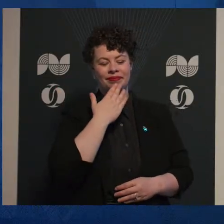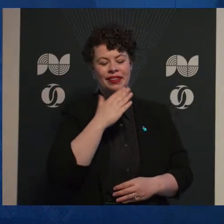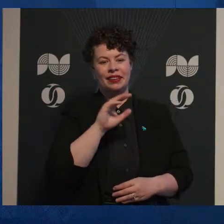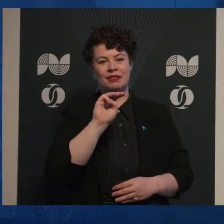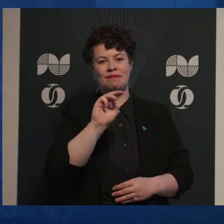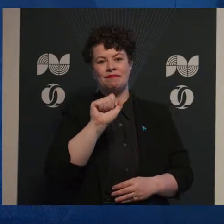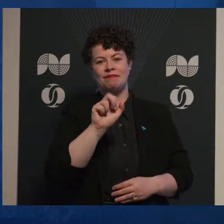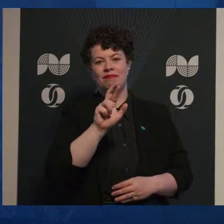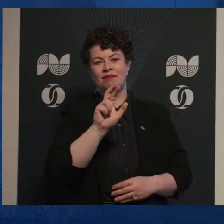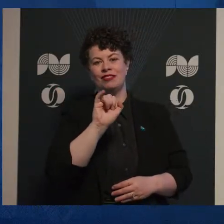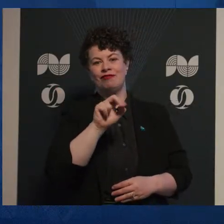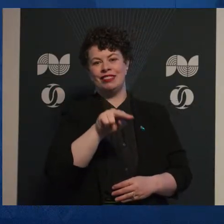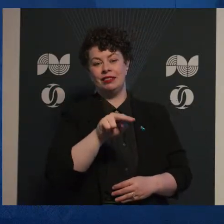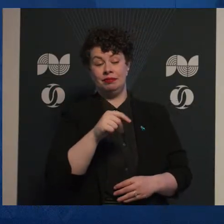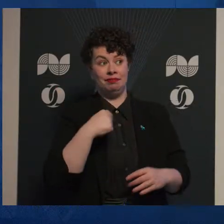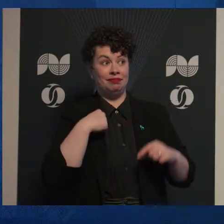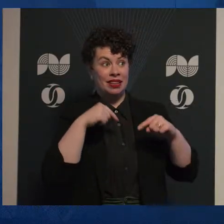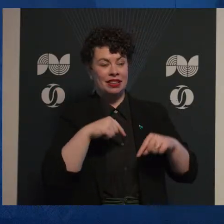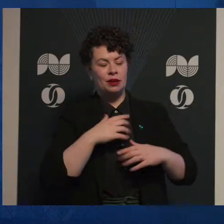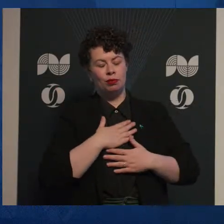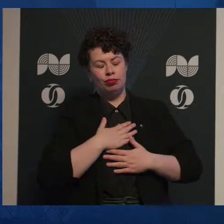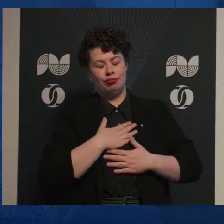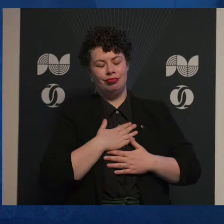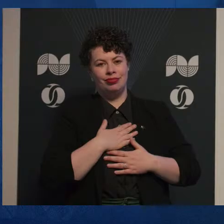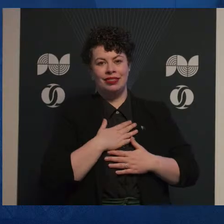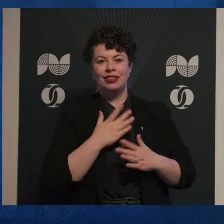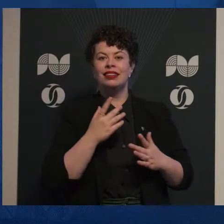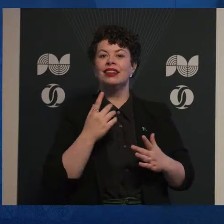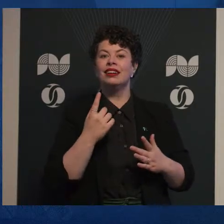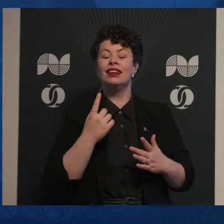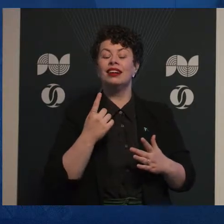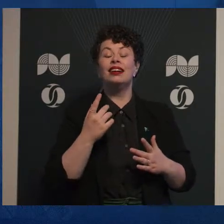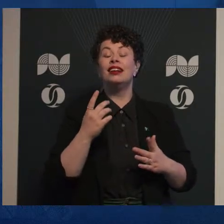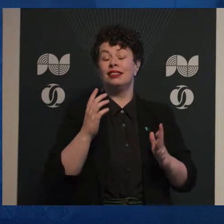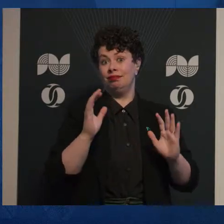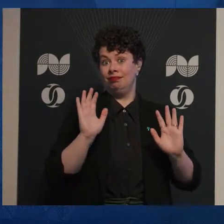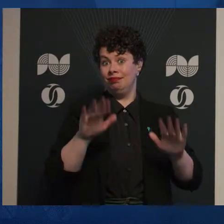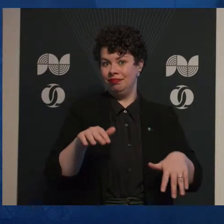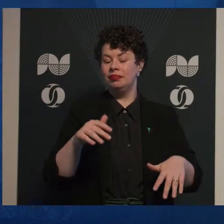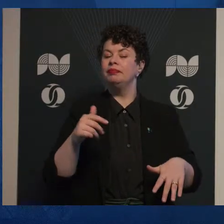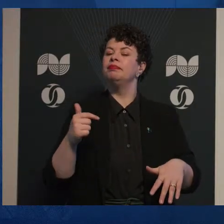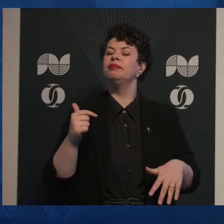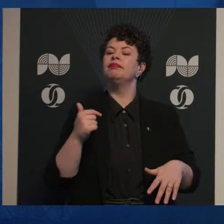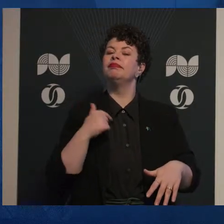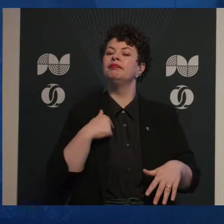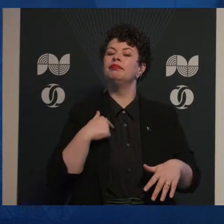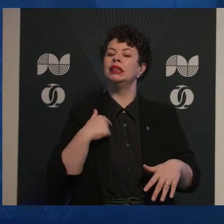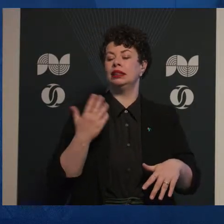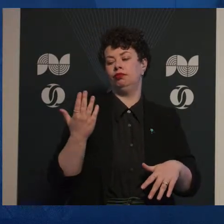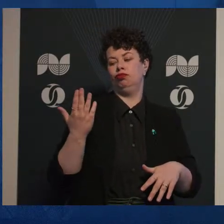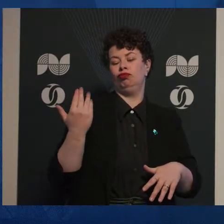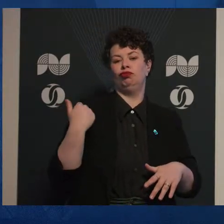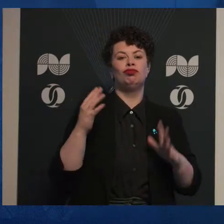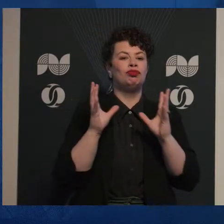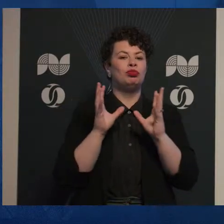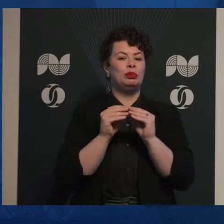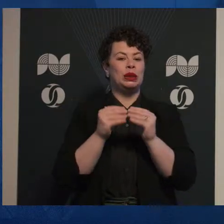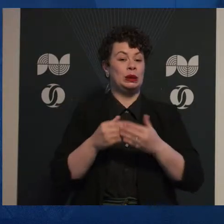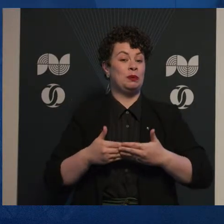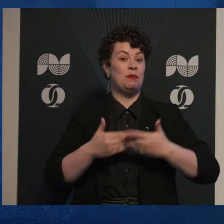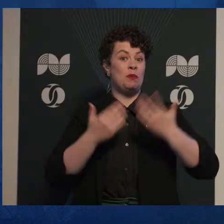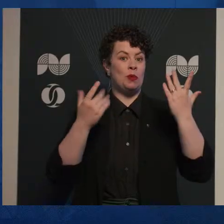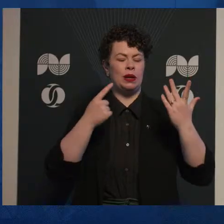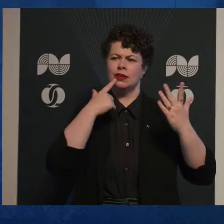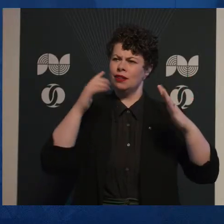join such an audience today. And I heard Moldova being shouted out at the earlier meeting this morning,